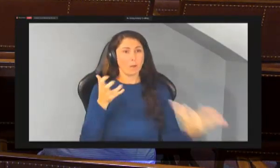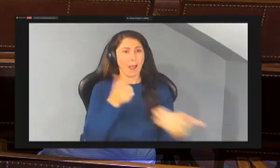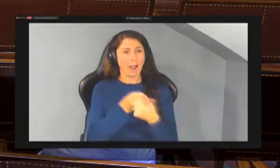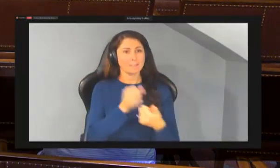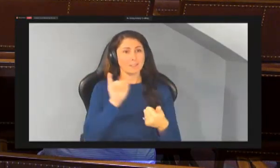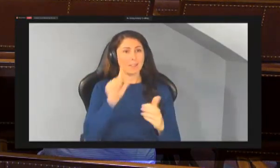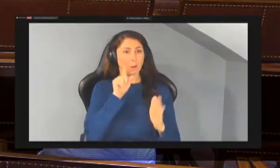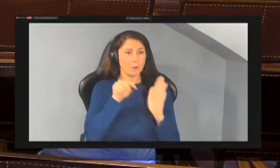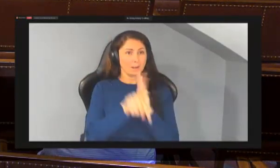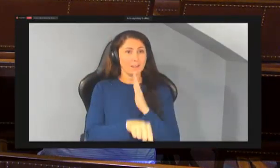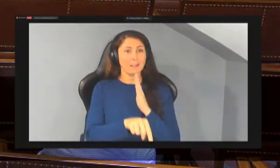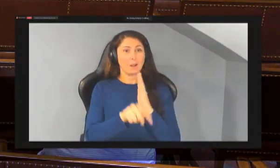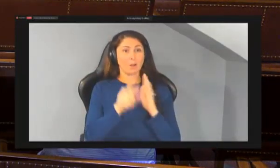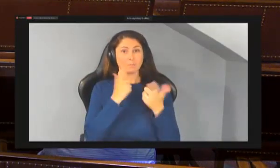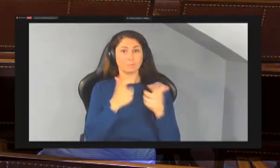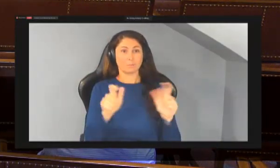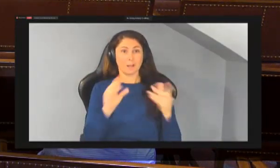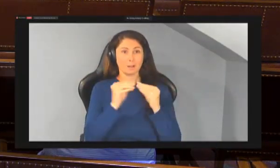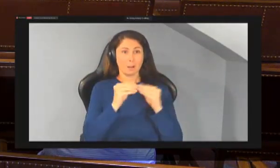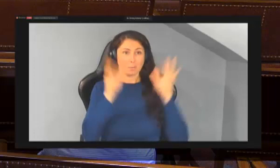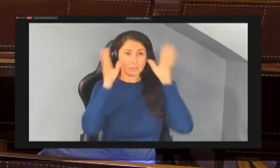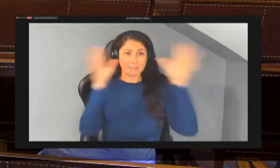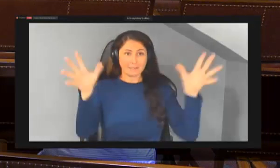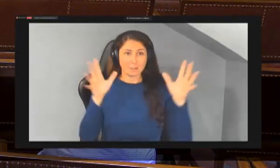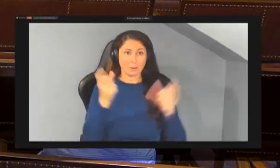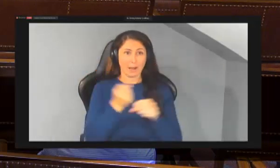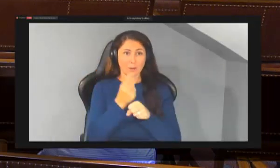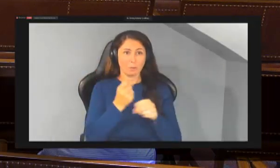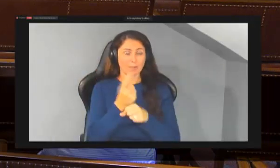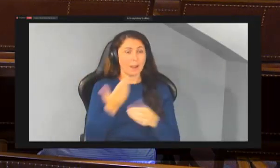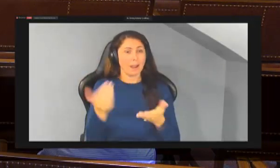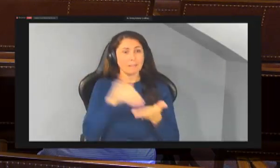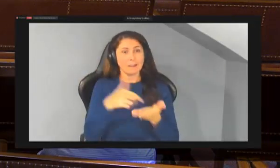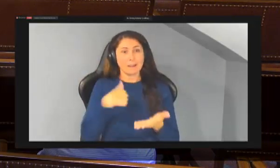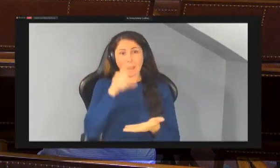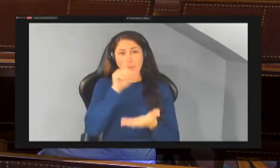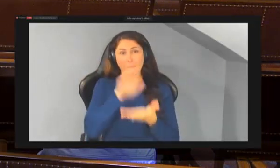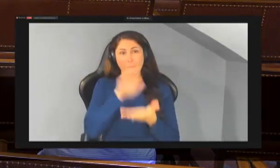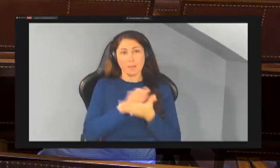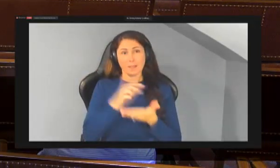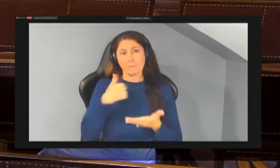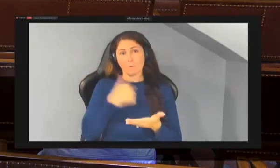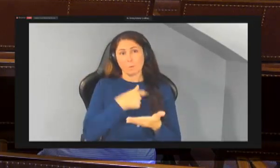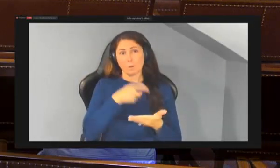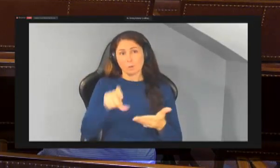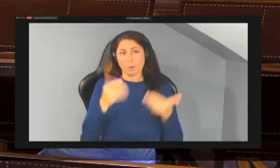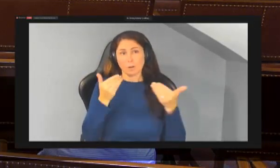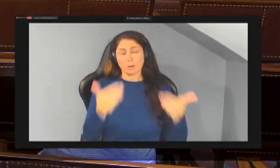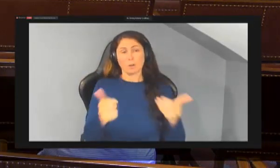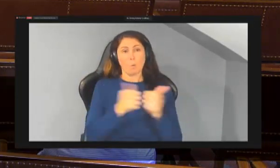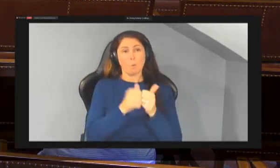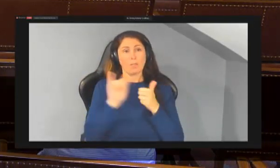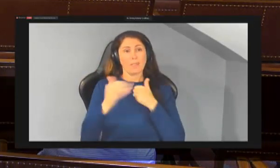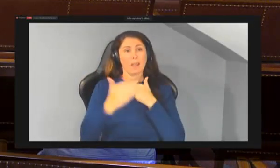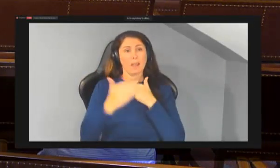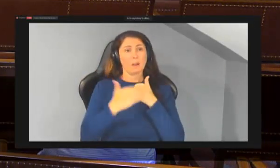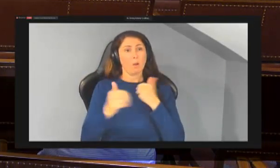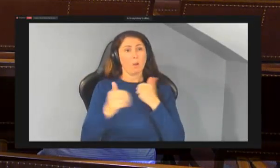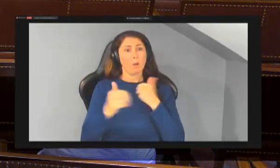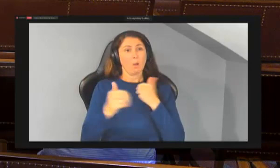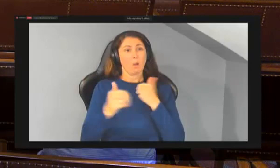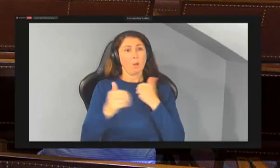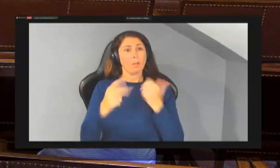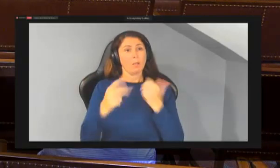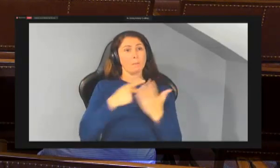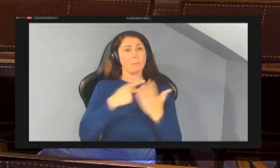kills and maims a significant number of deer annually. Again, I believe that we should move forward with a deer culling program. I hope to see it succeed immediately,